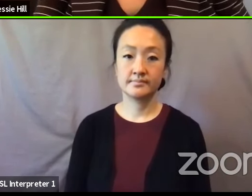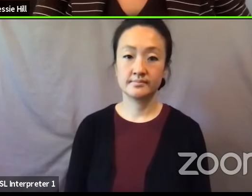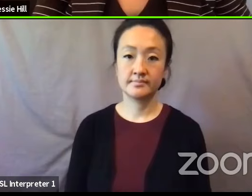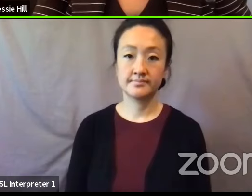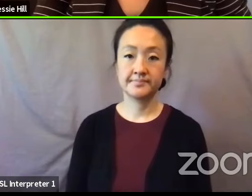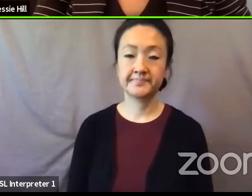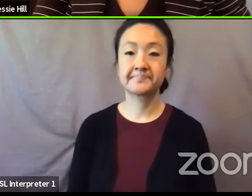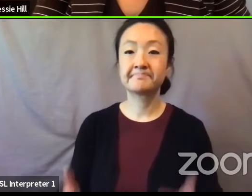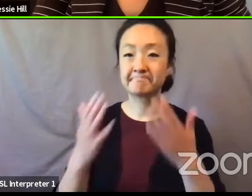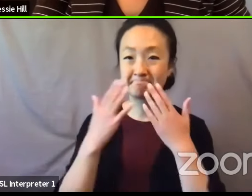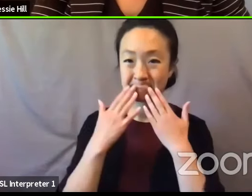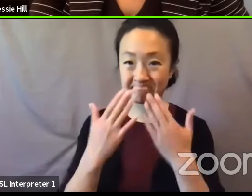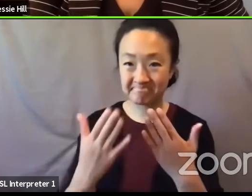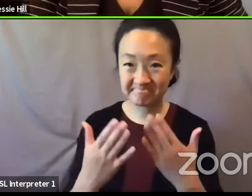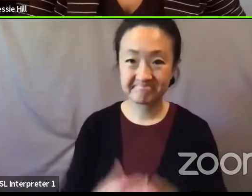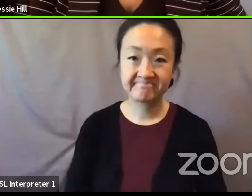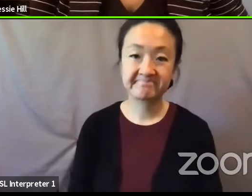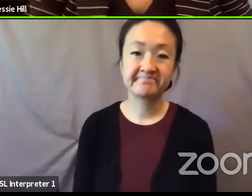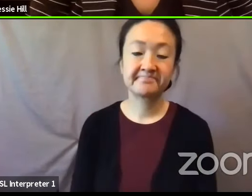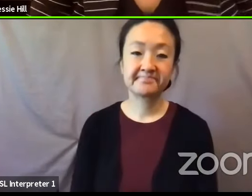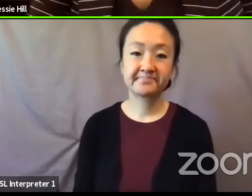Thank you.